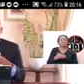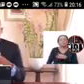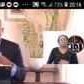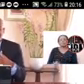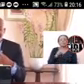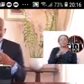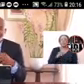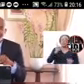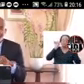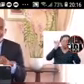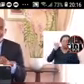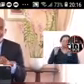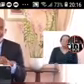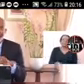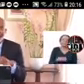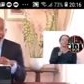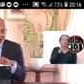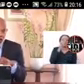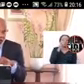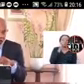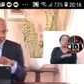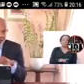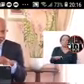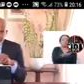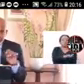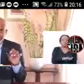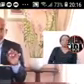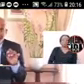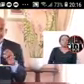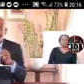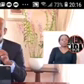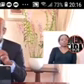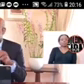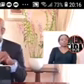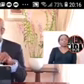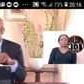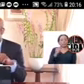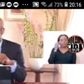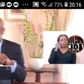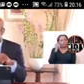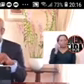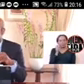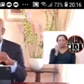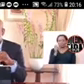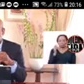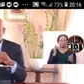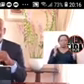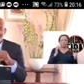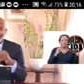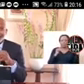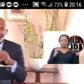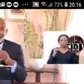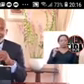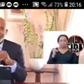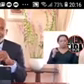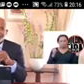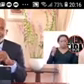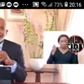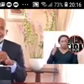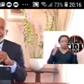required, in fact, to remain at home. I think that's hopefully, I think it's